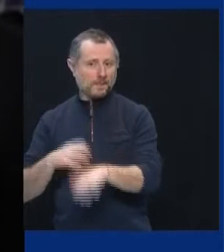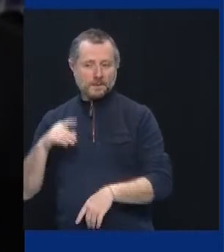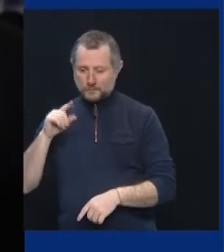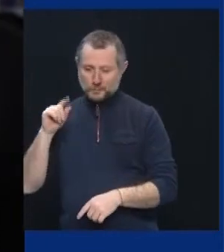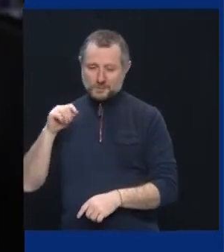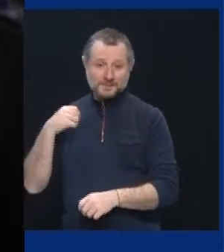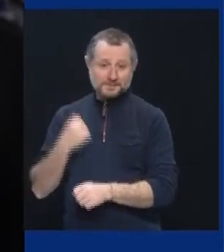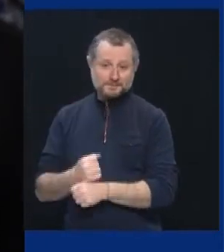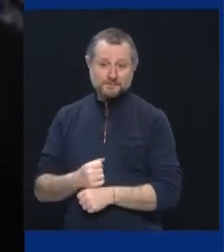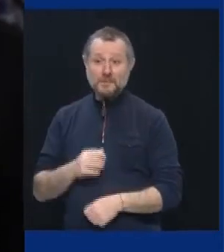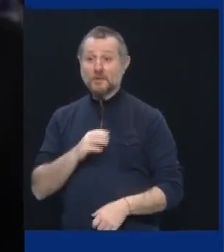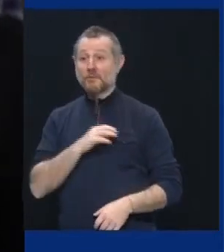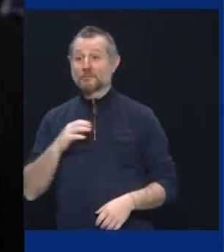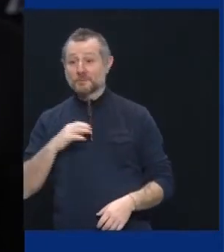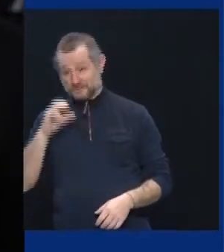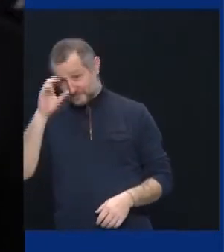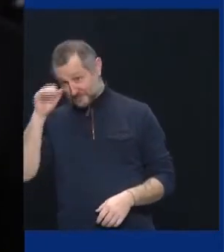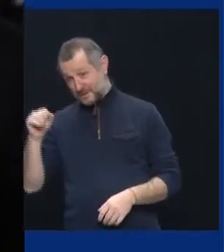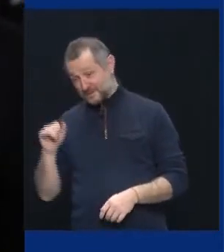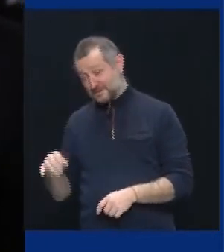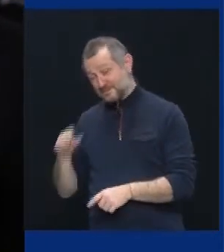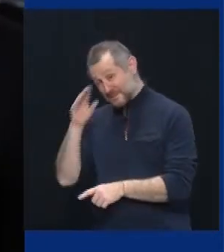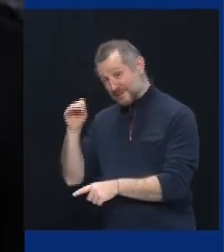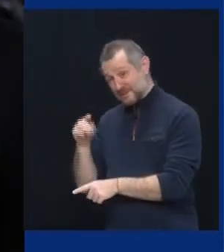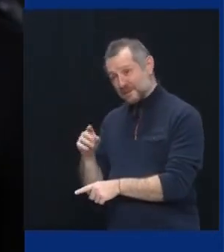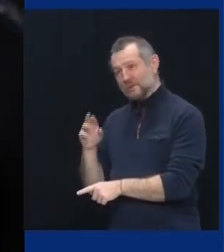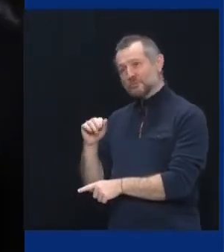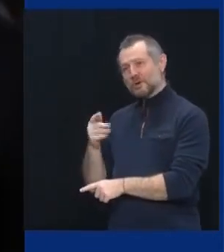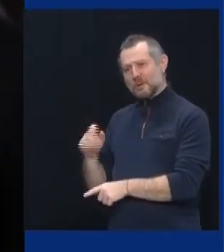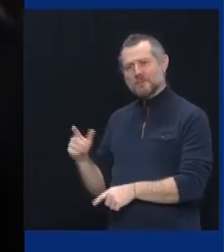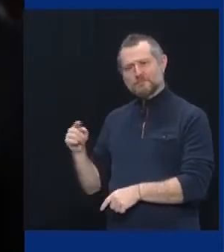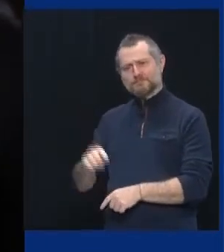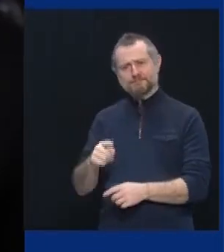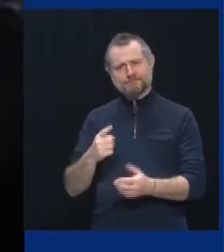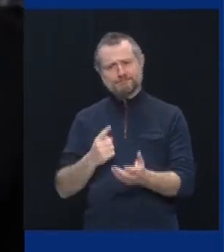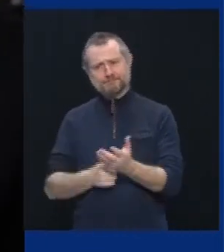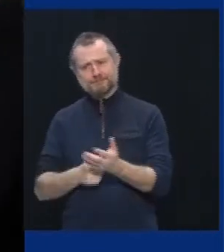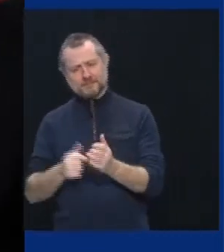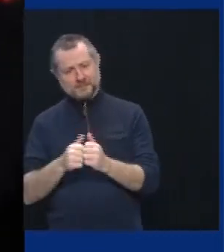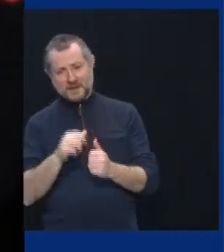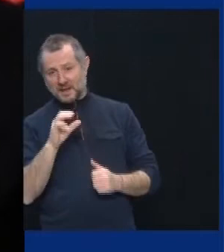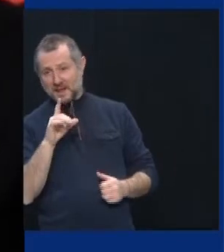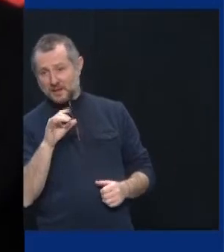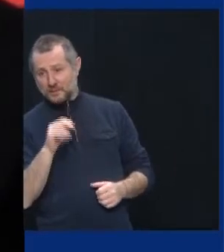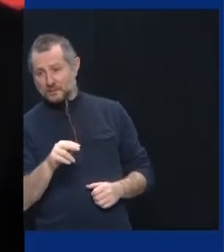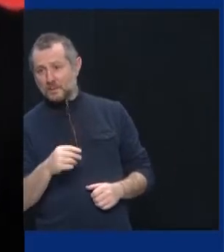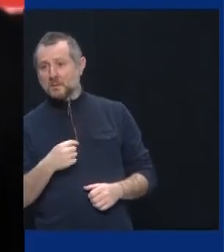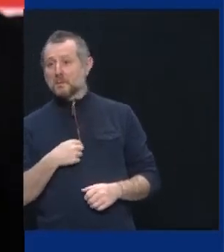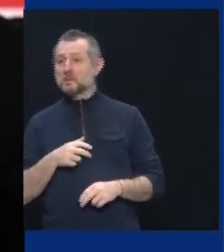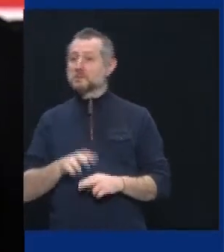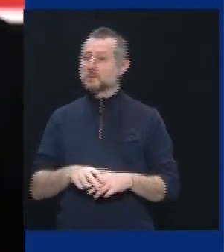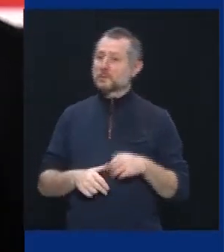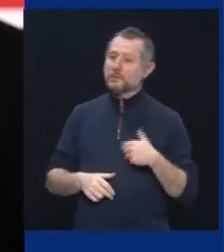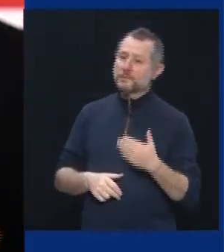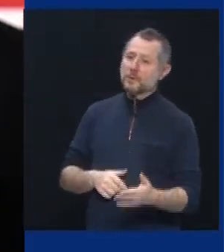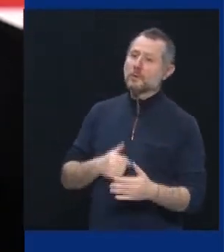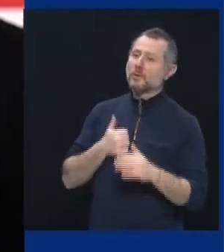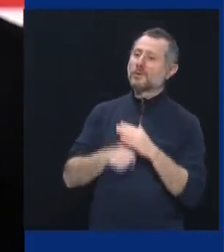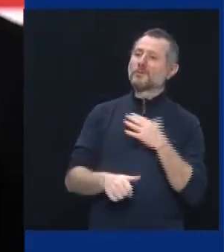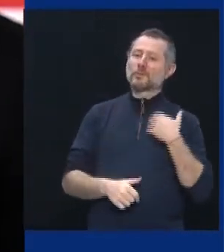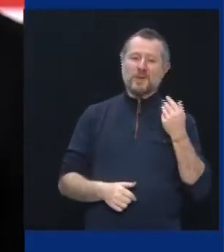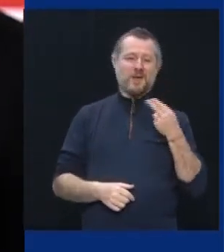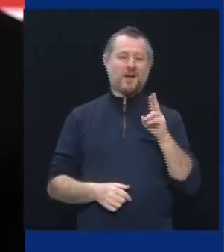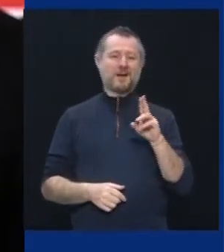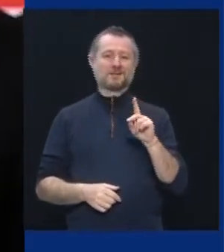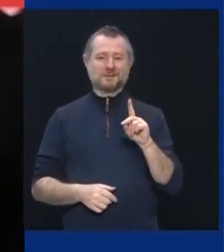in the room. And there was a discussion with President Clinton. I was there because I was at HUD, and I was going to actually administer